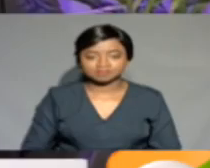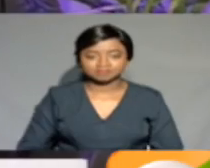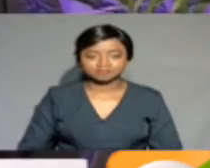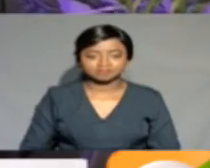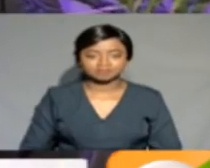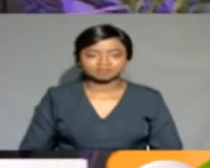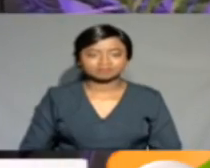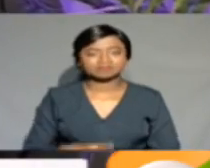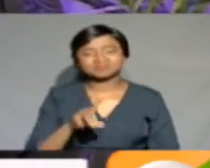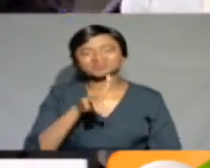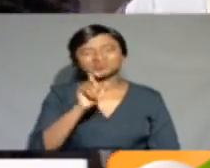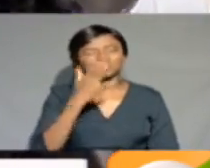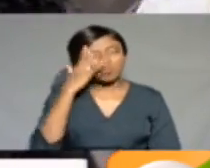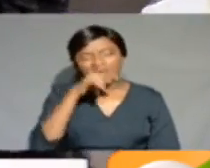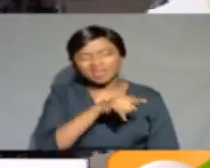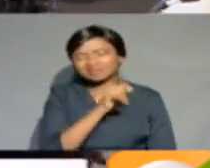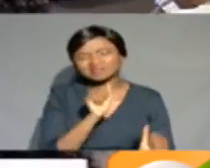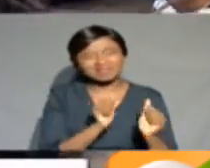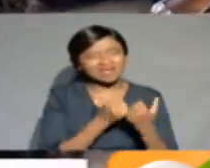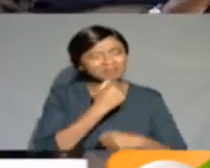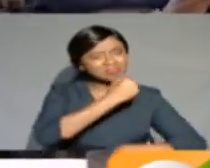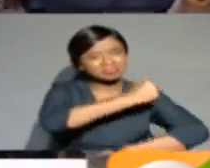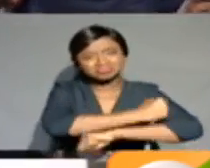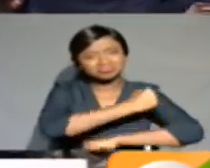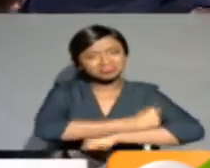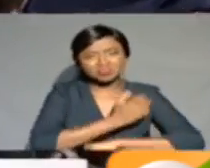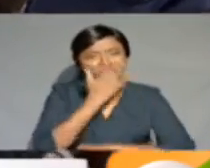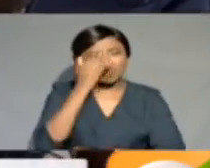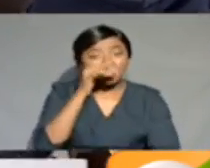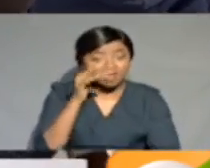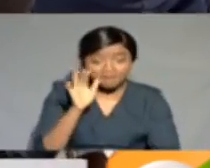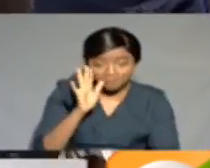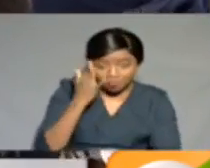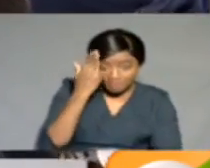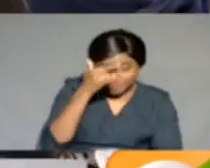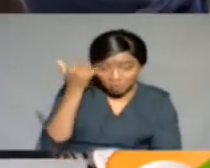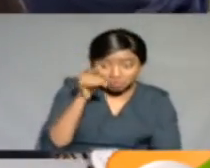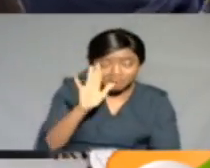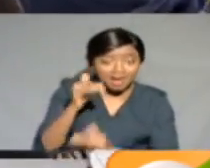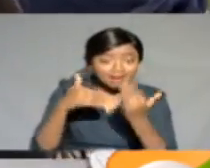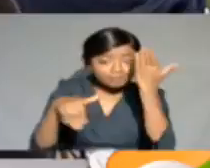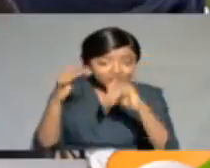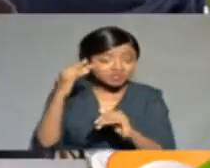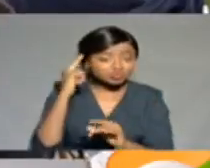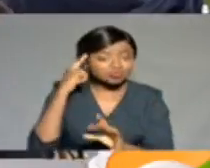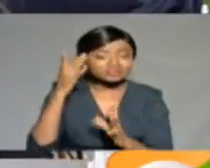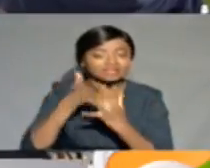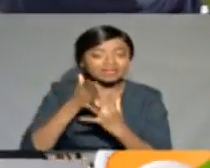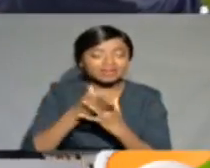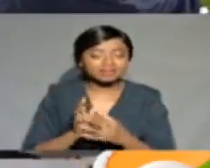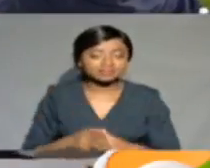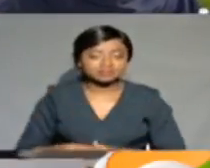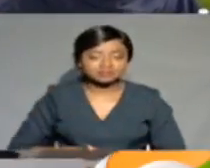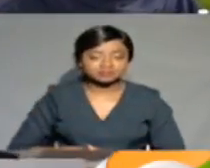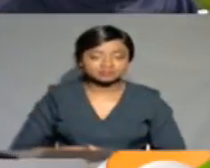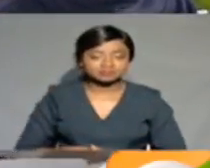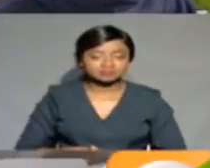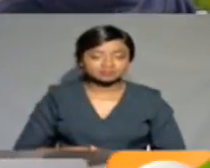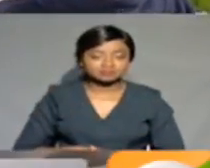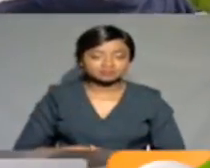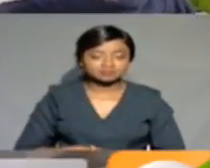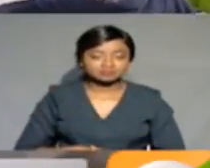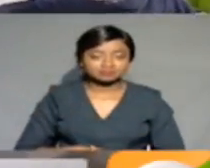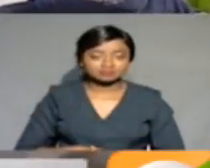the psychiatry perspective and being a practicing psychologist? Why is this so rampant? I think